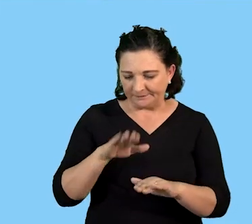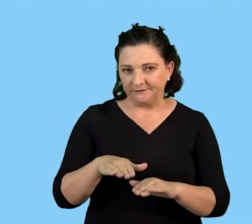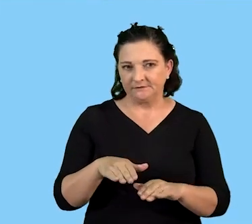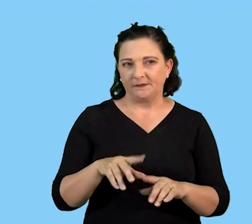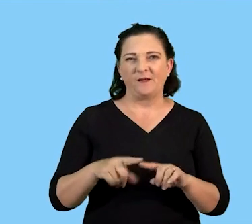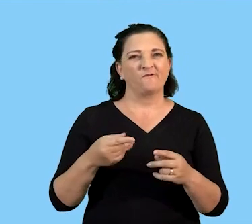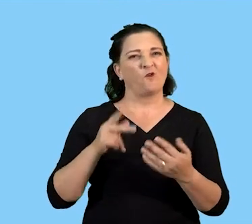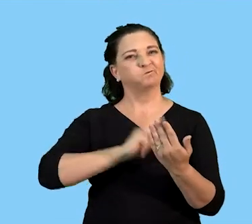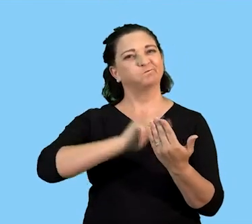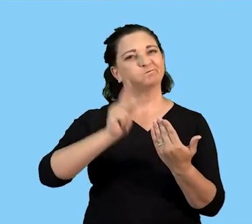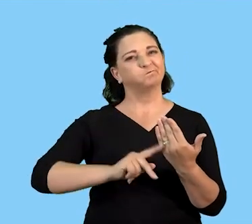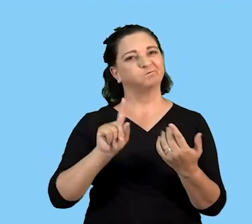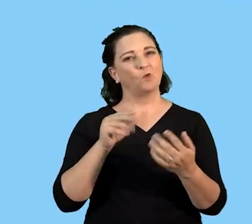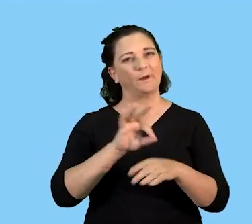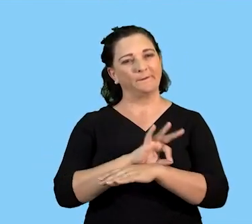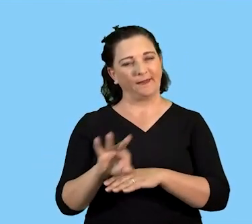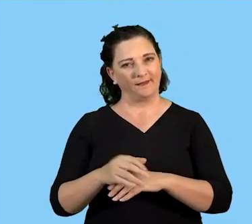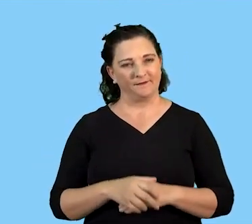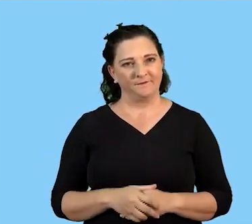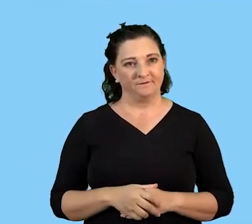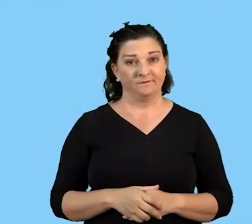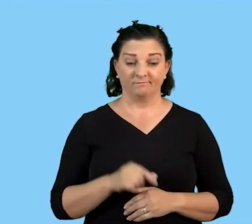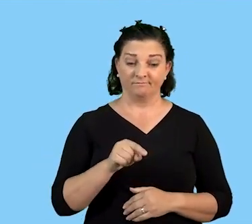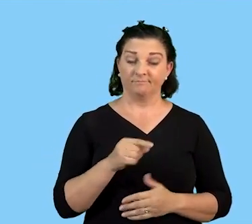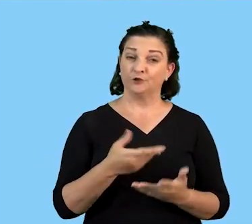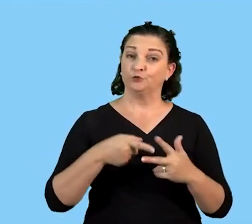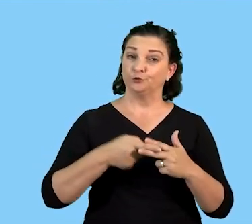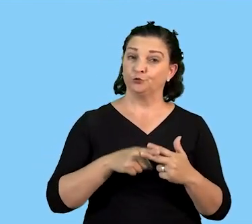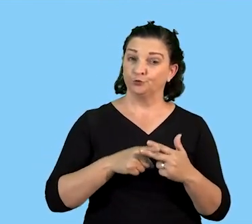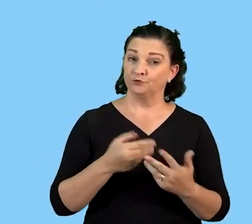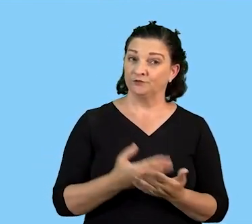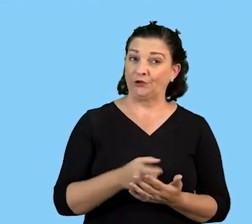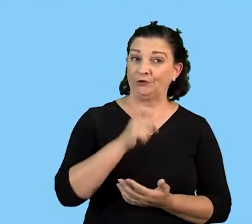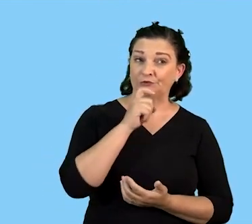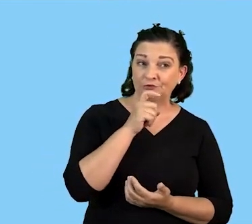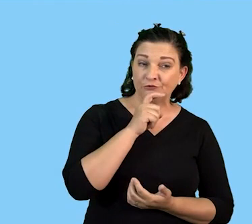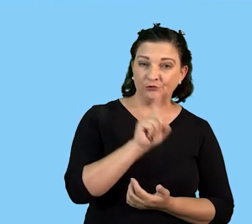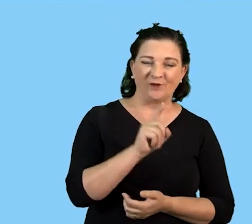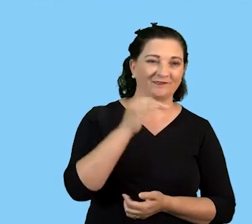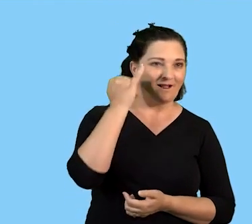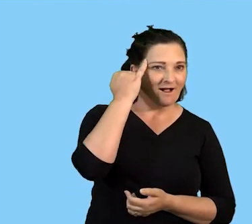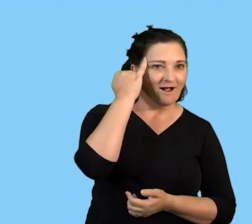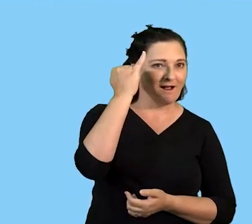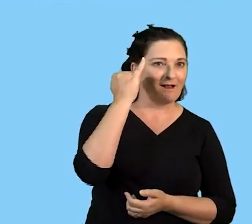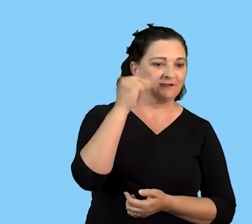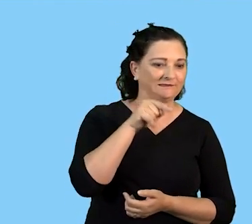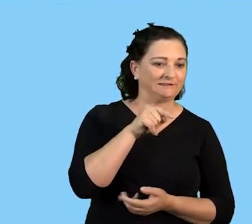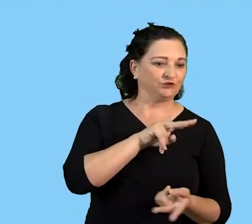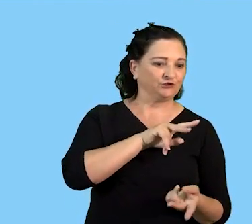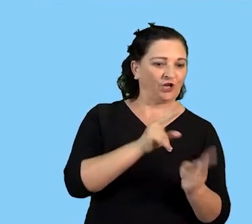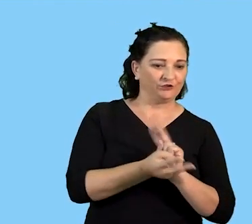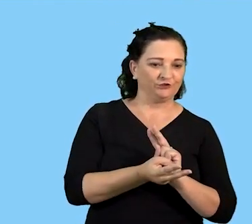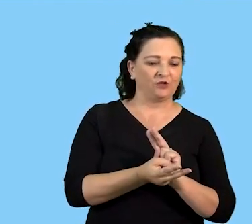project planning. Project planning is a tool that can be used to turn an idea into an action